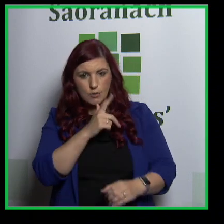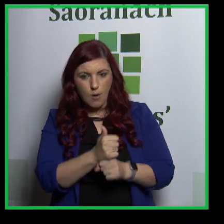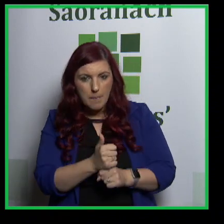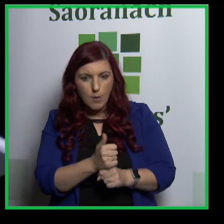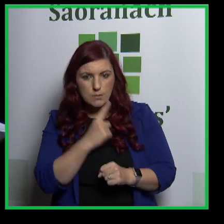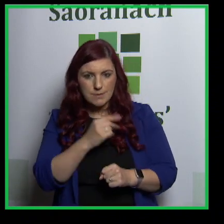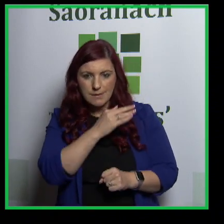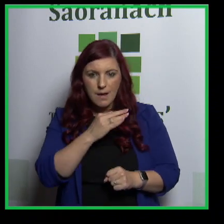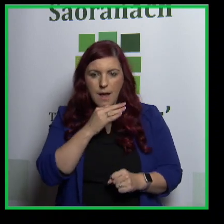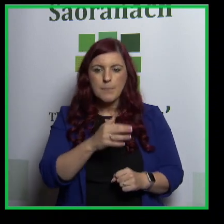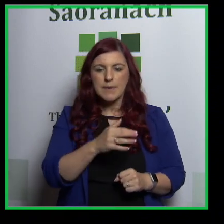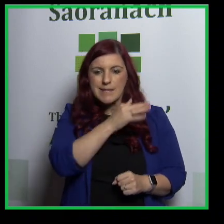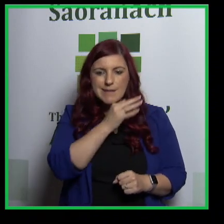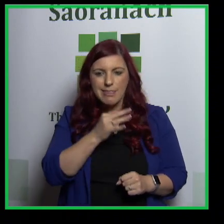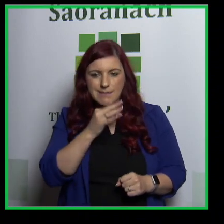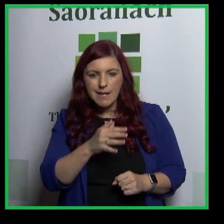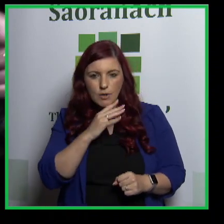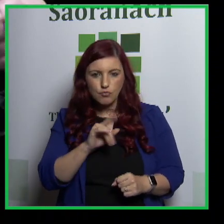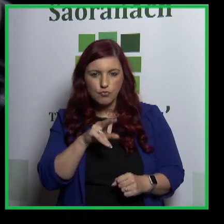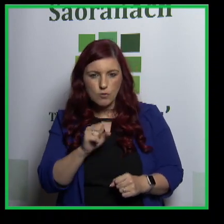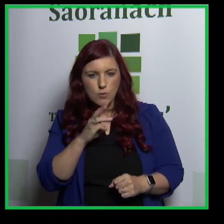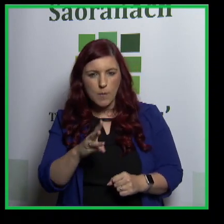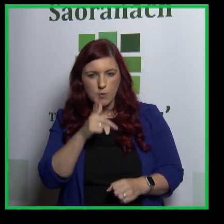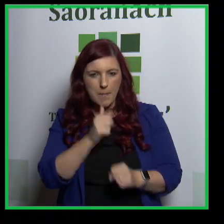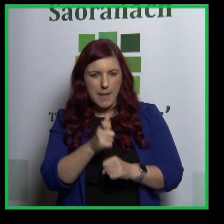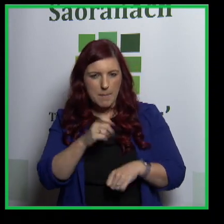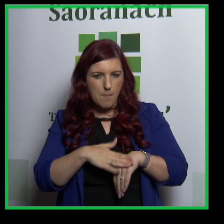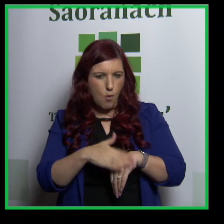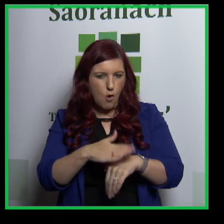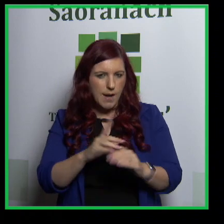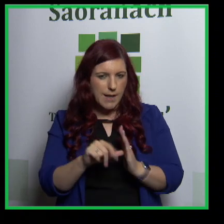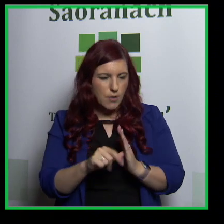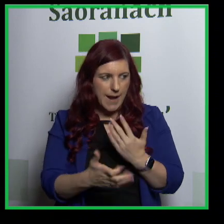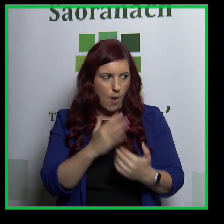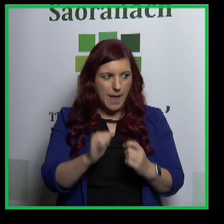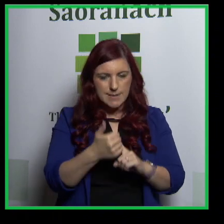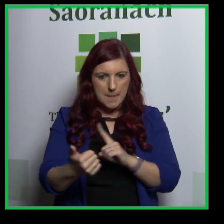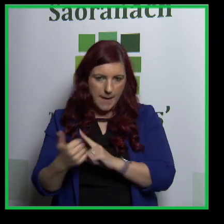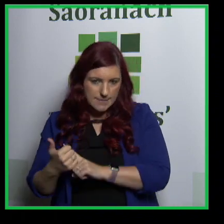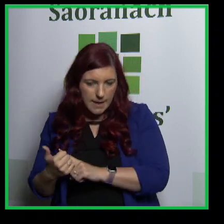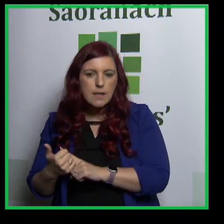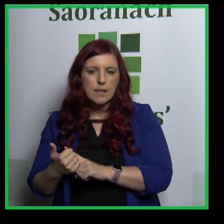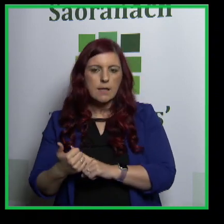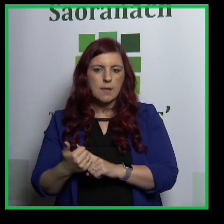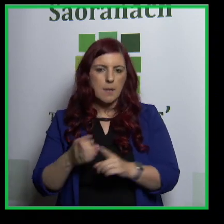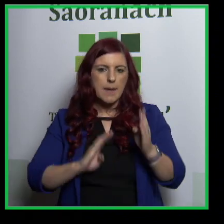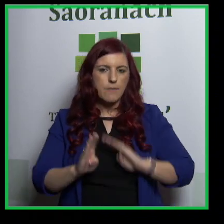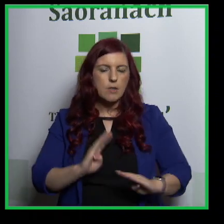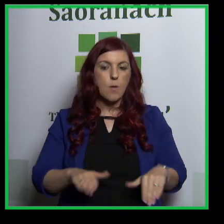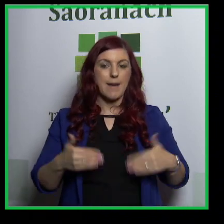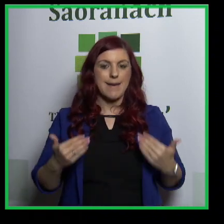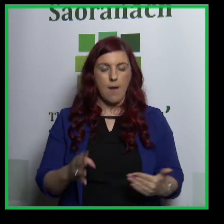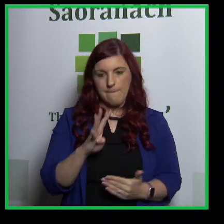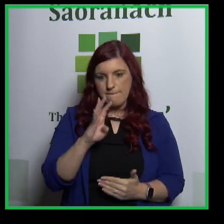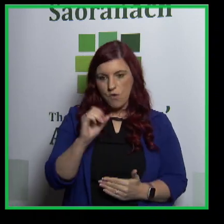synthetic drugs, which we're actually going to hear about much more in our next panel, and about how that is affecting behaviours. We are 40